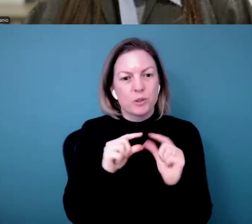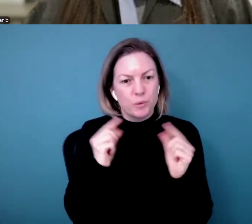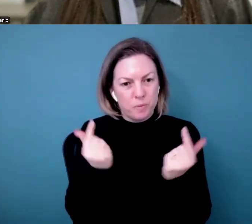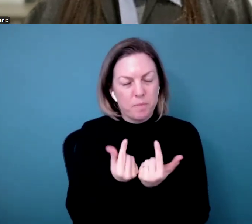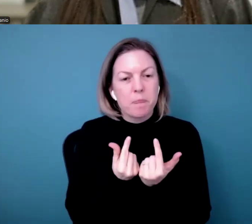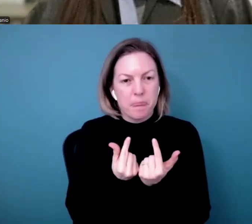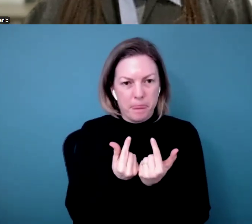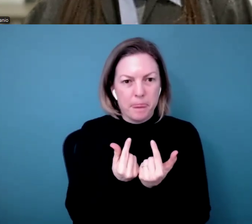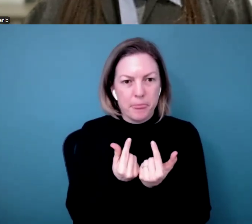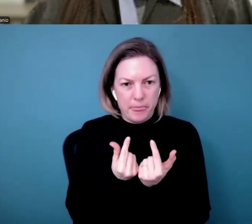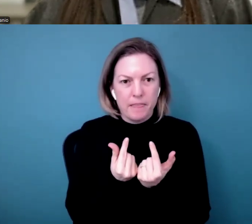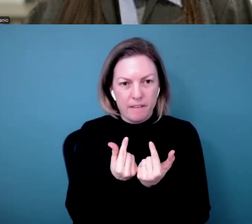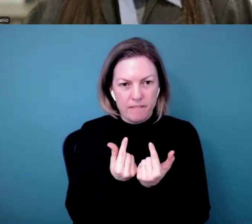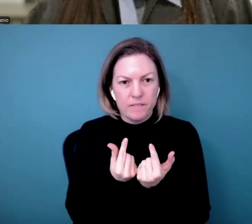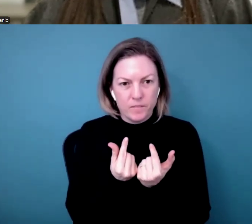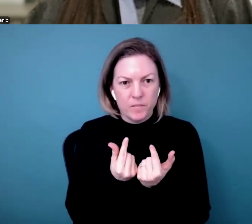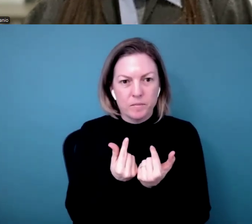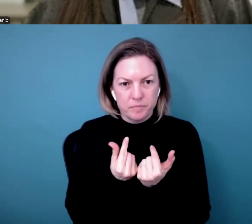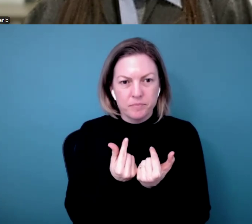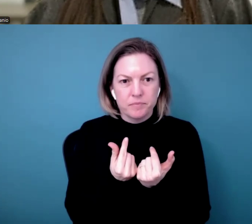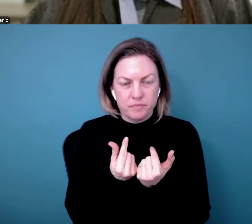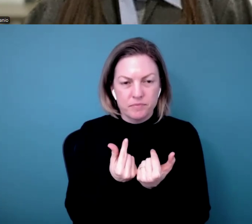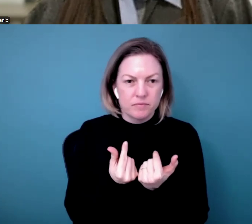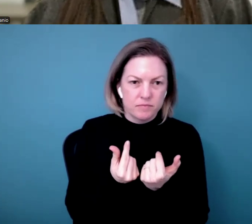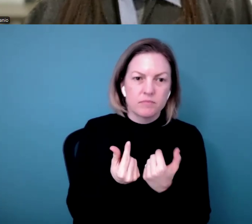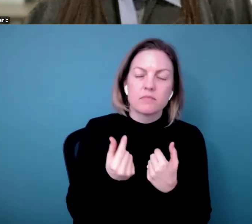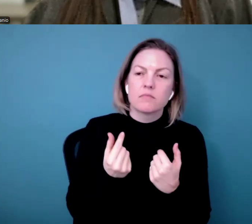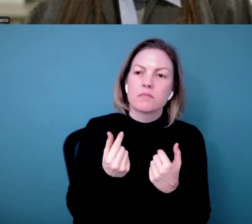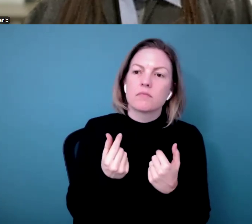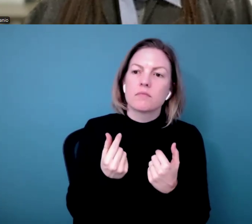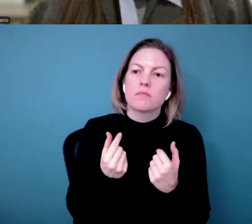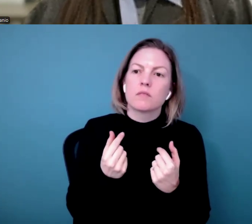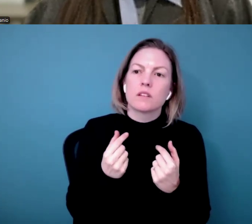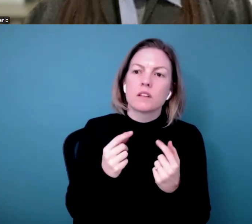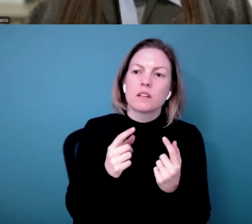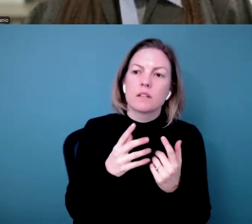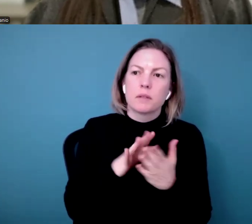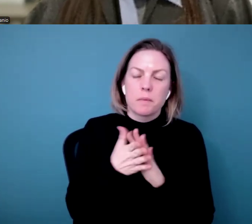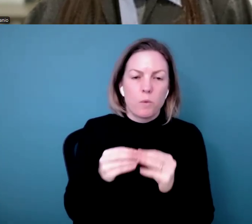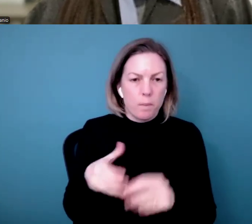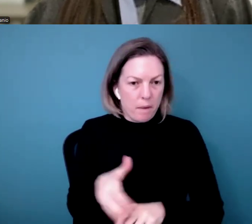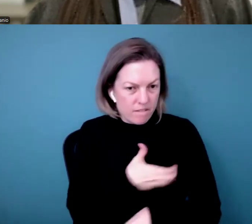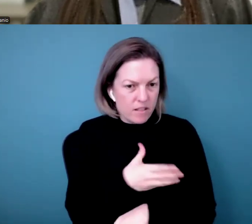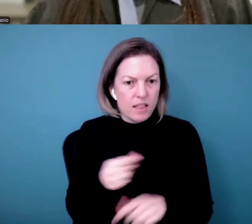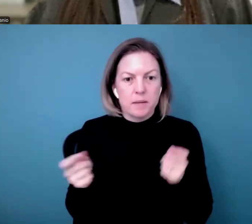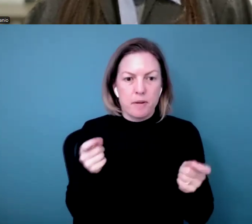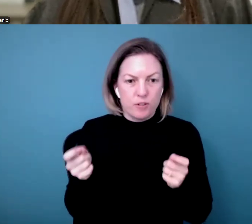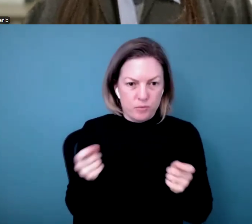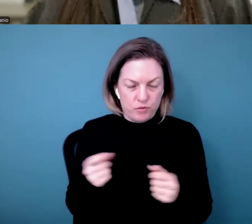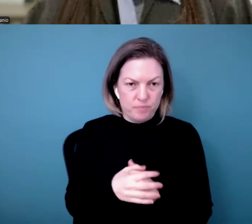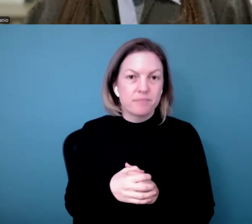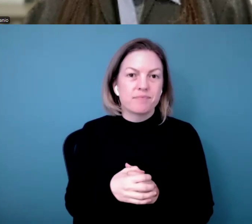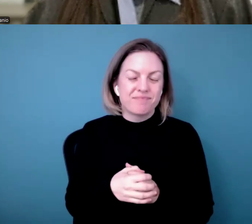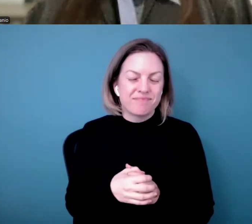as the role becomes more powerful and actually more manageable.